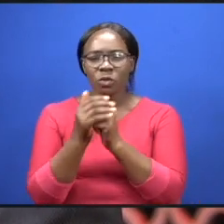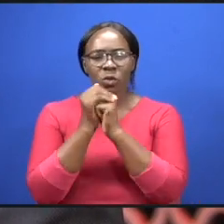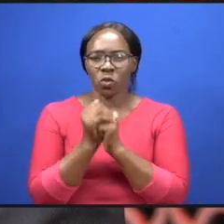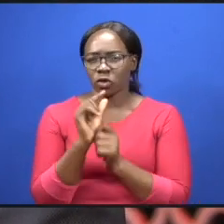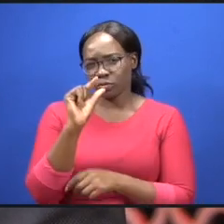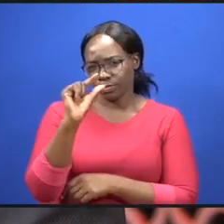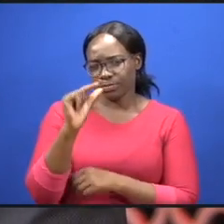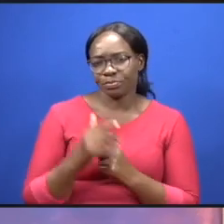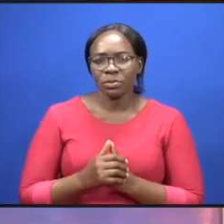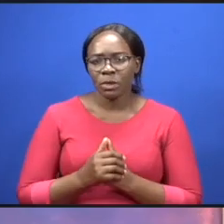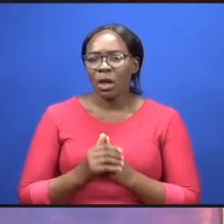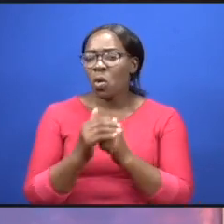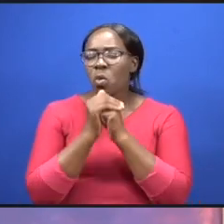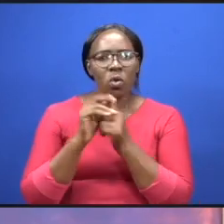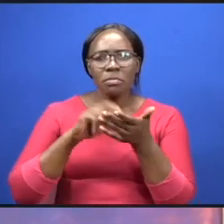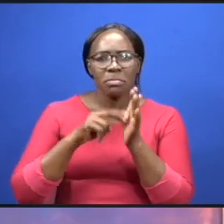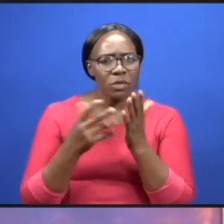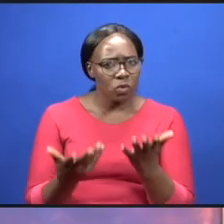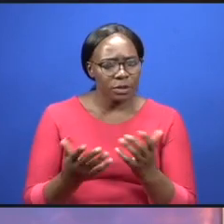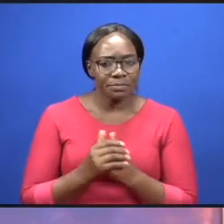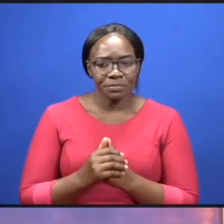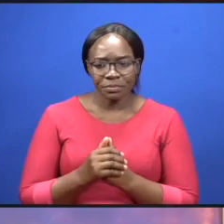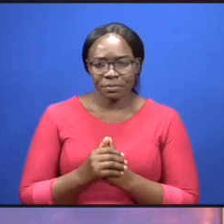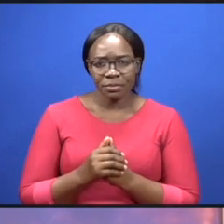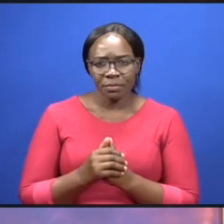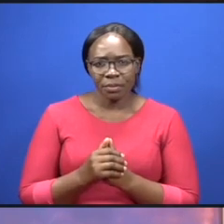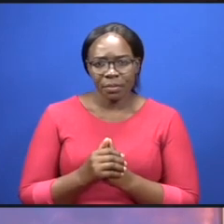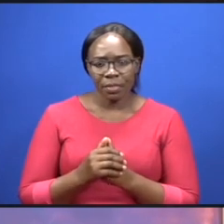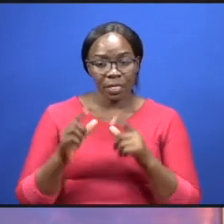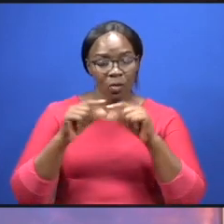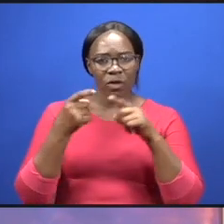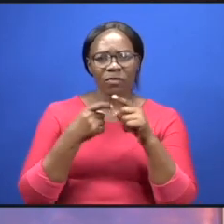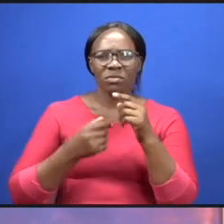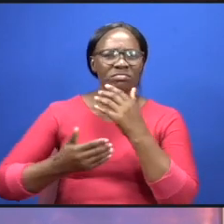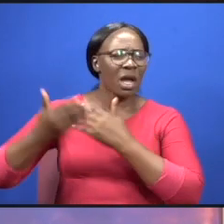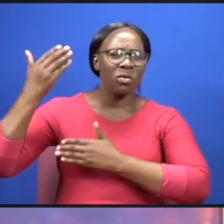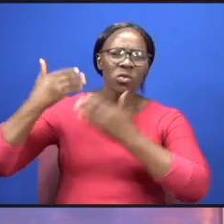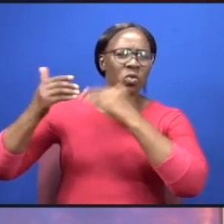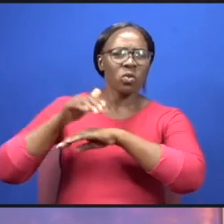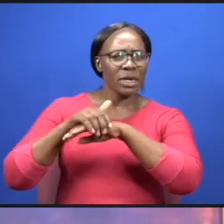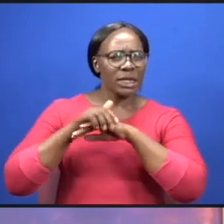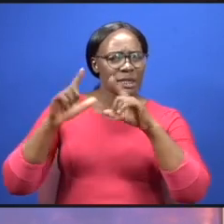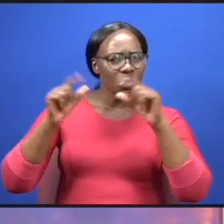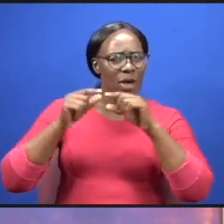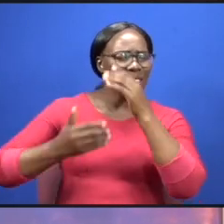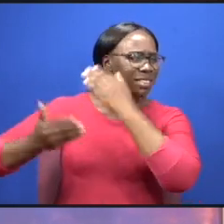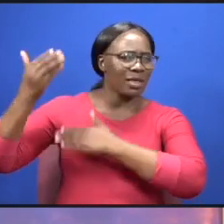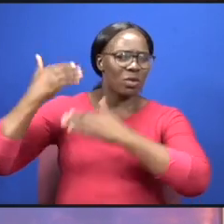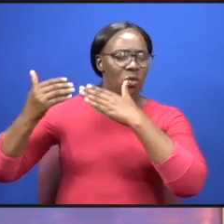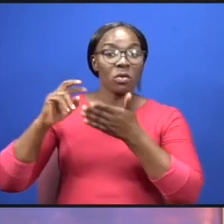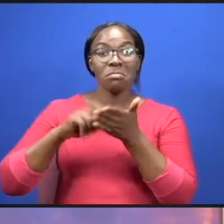worship. Worship is one of those words that comes from an old English word, which